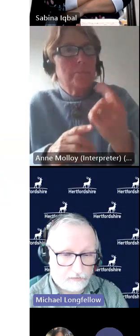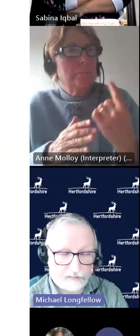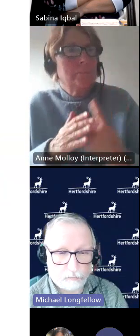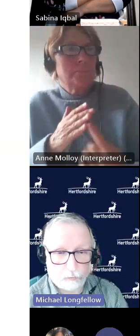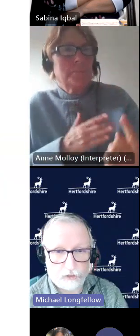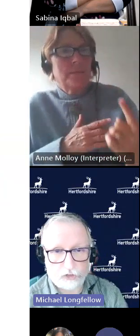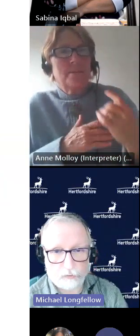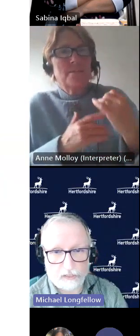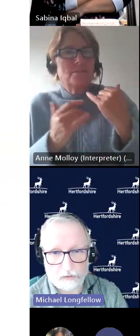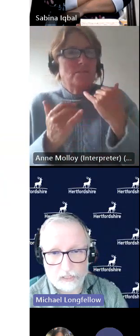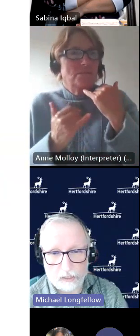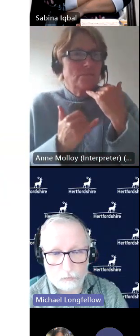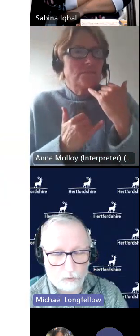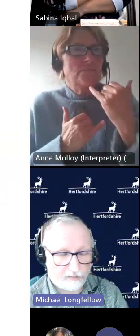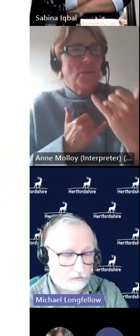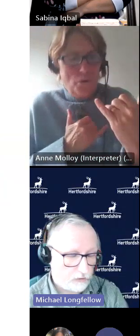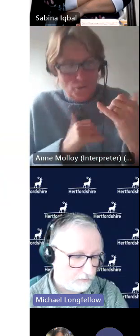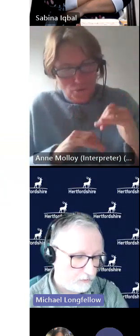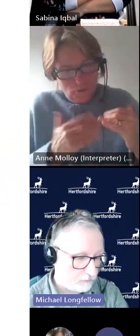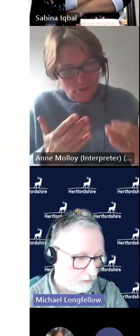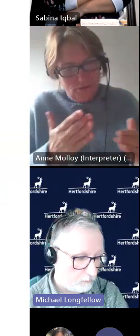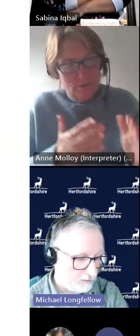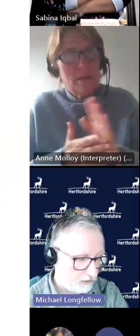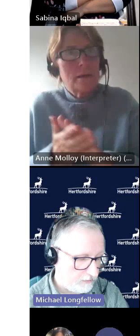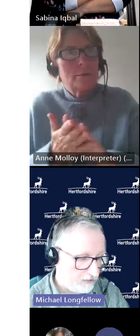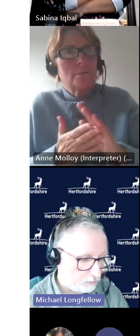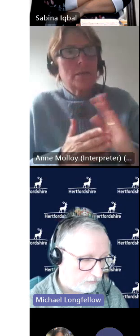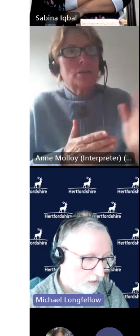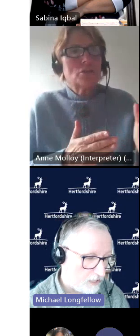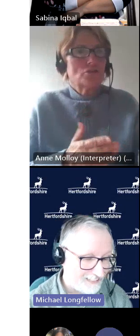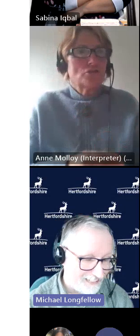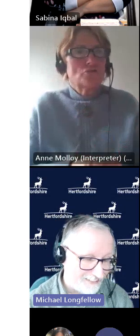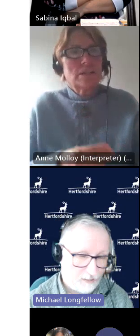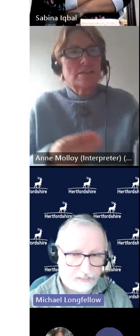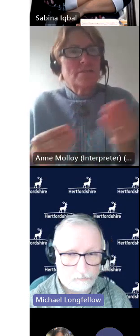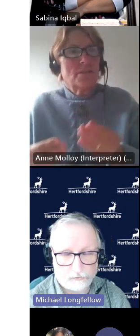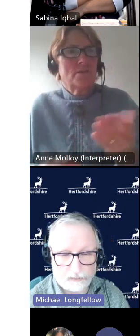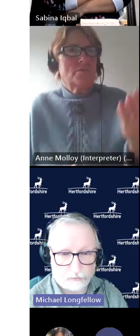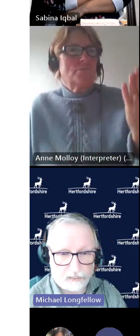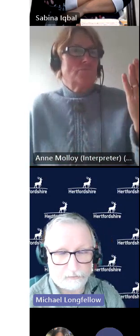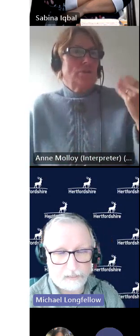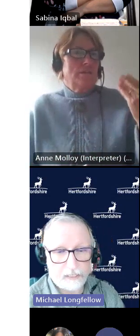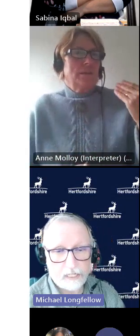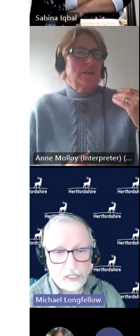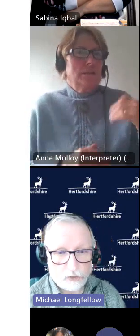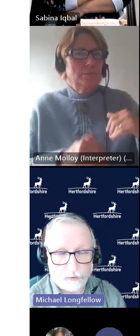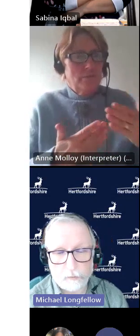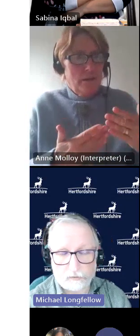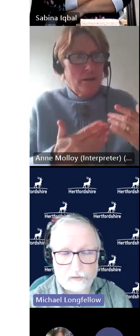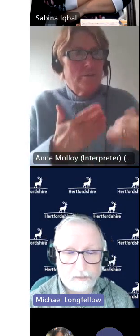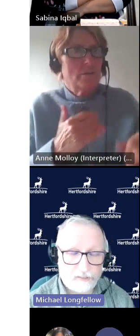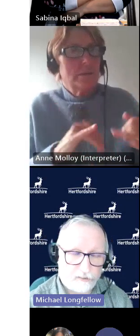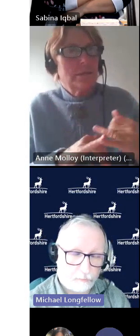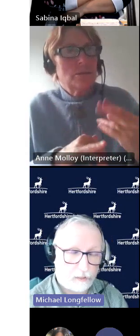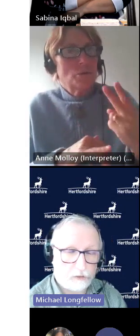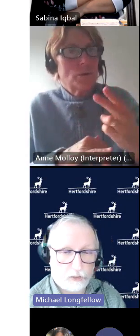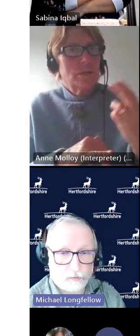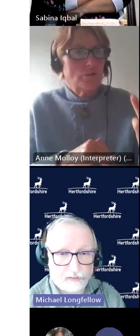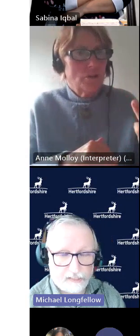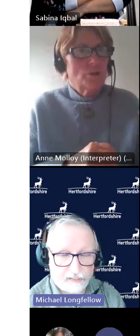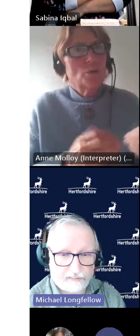phone service which was transferred from its previous provider in September of 2023 to a new provider, which